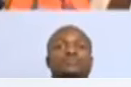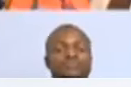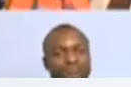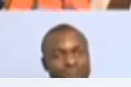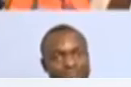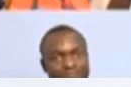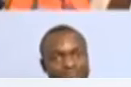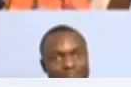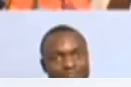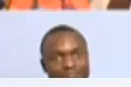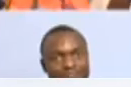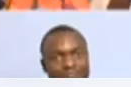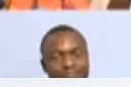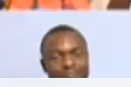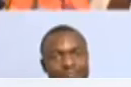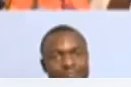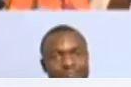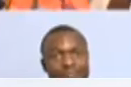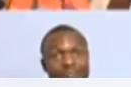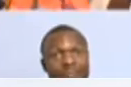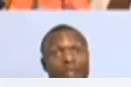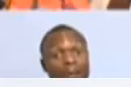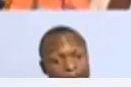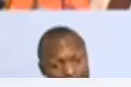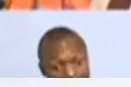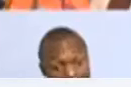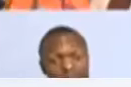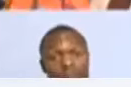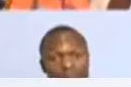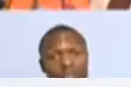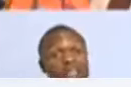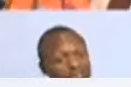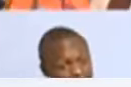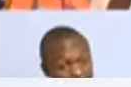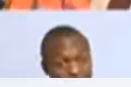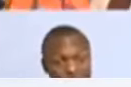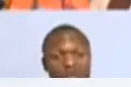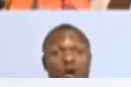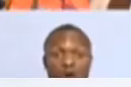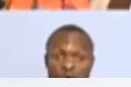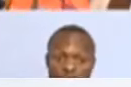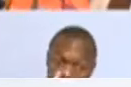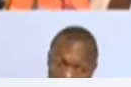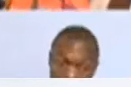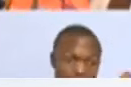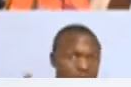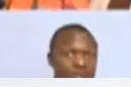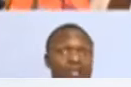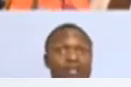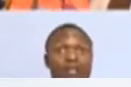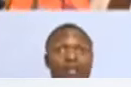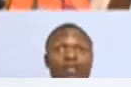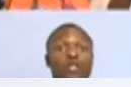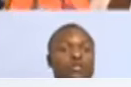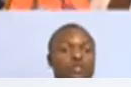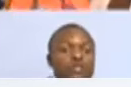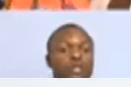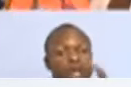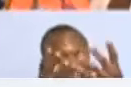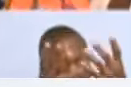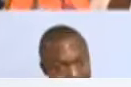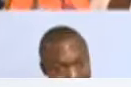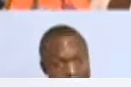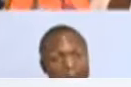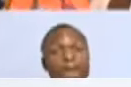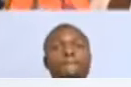Madam Speaker, to enhance preparedness and resilience of our communities to the impact of climate change, government